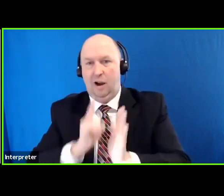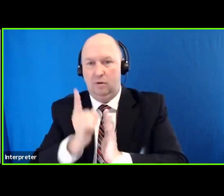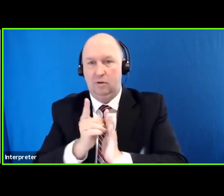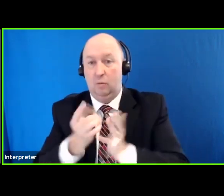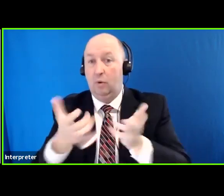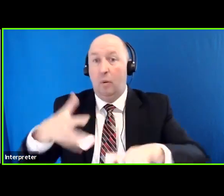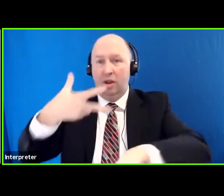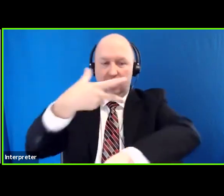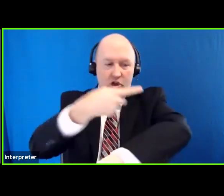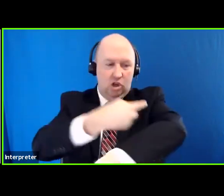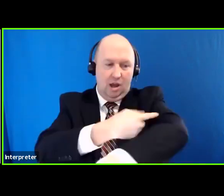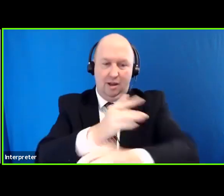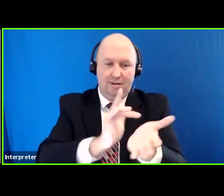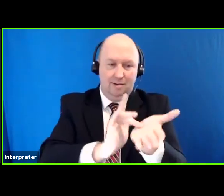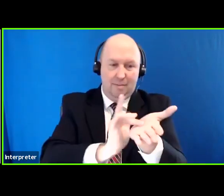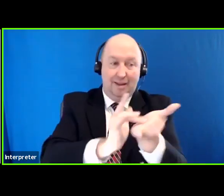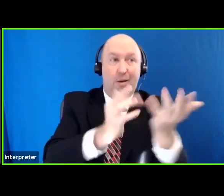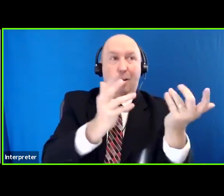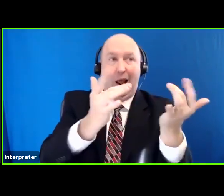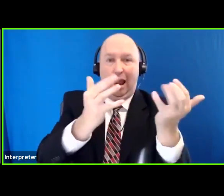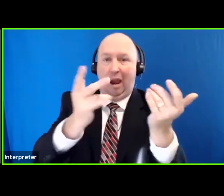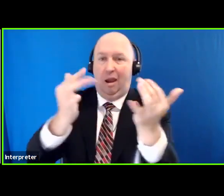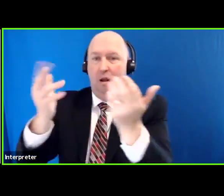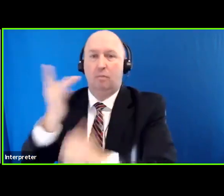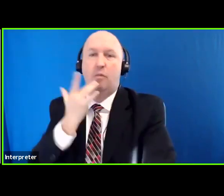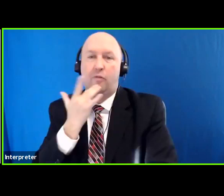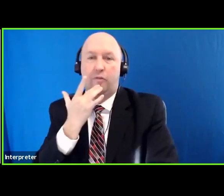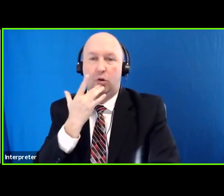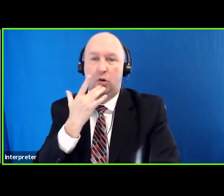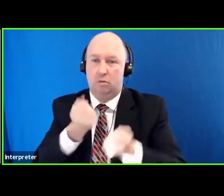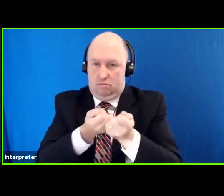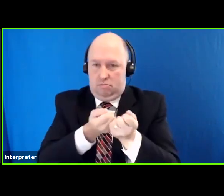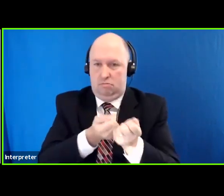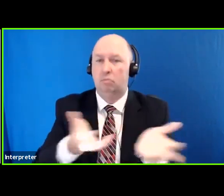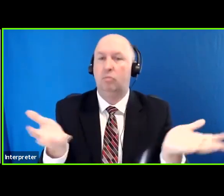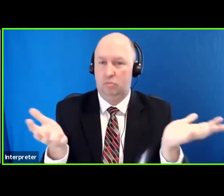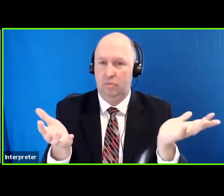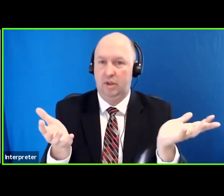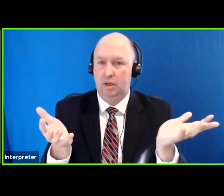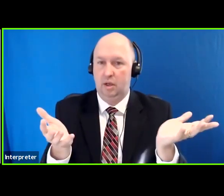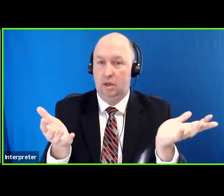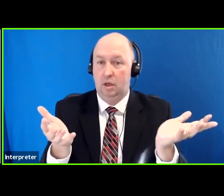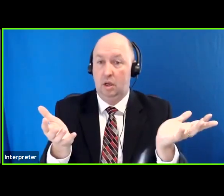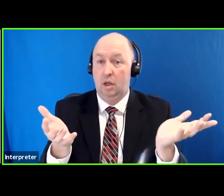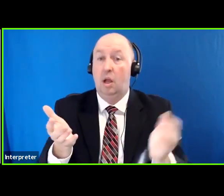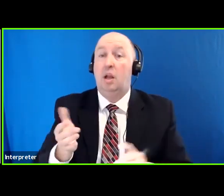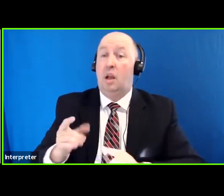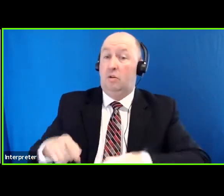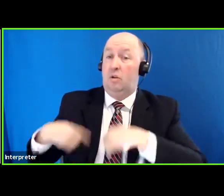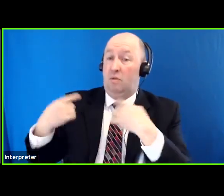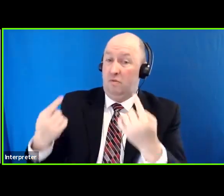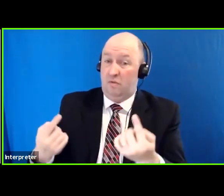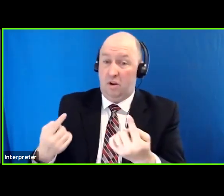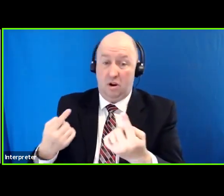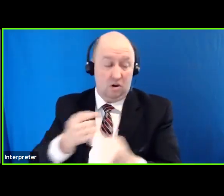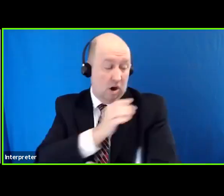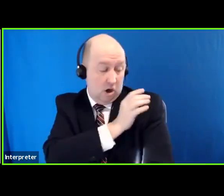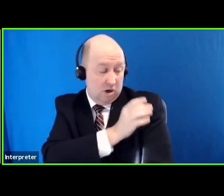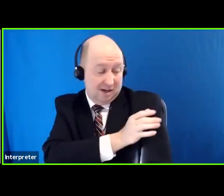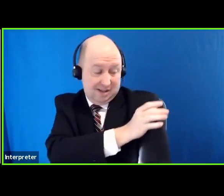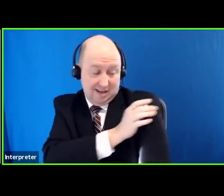again, we want to get them out. The waste. I know from our clinics that we've run from the health department